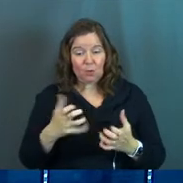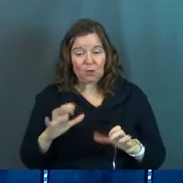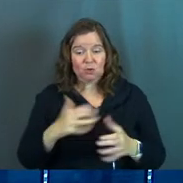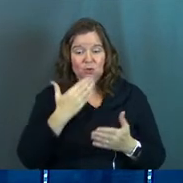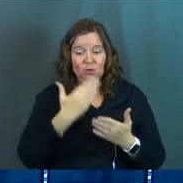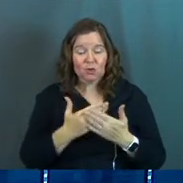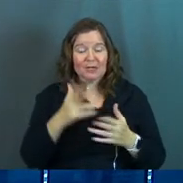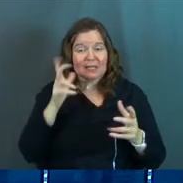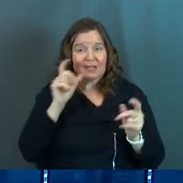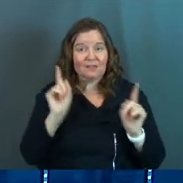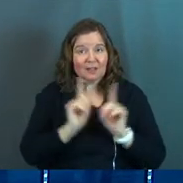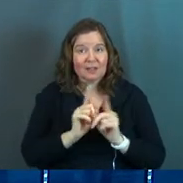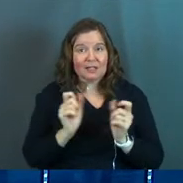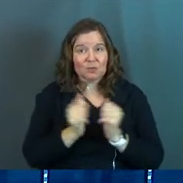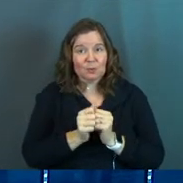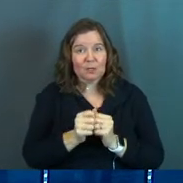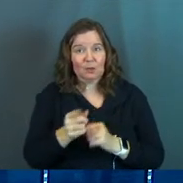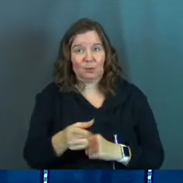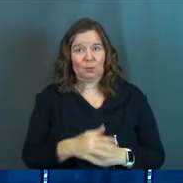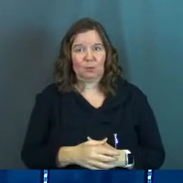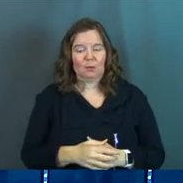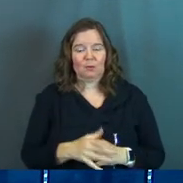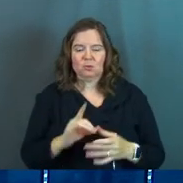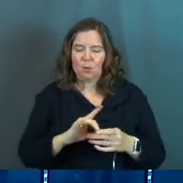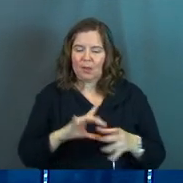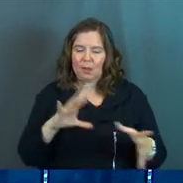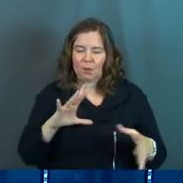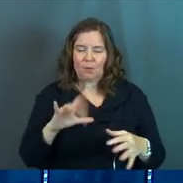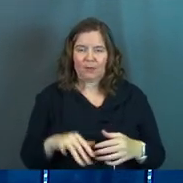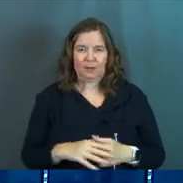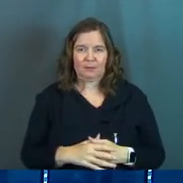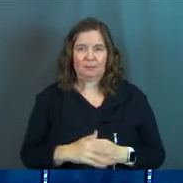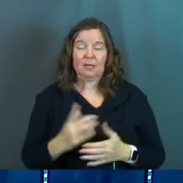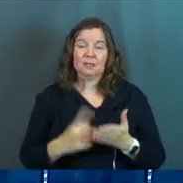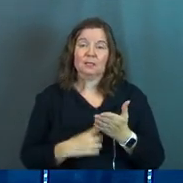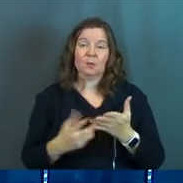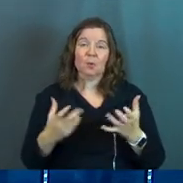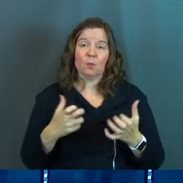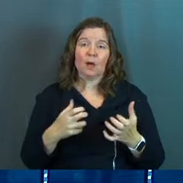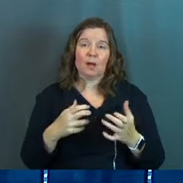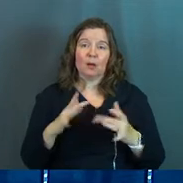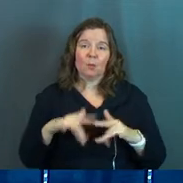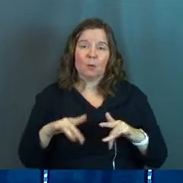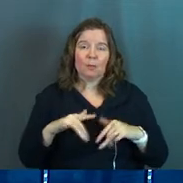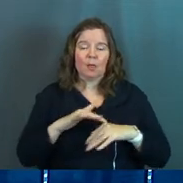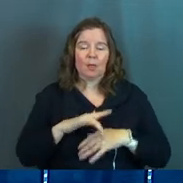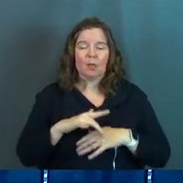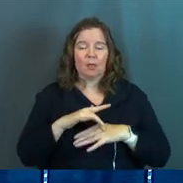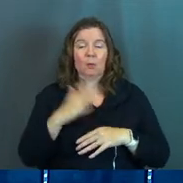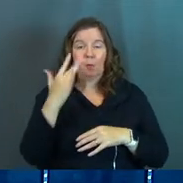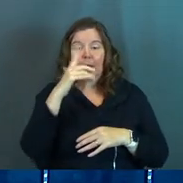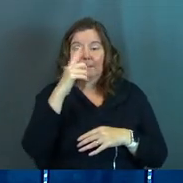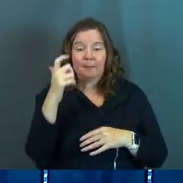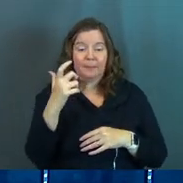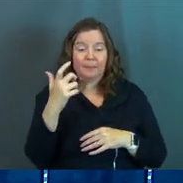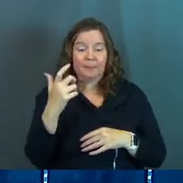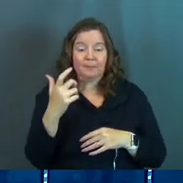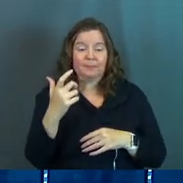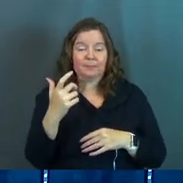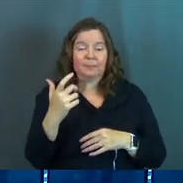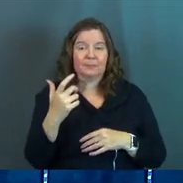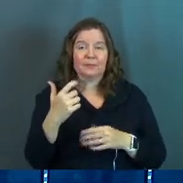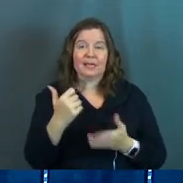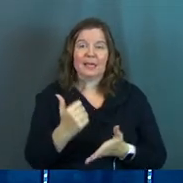want to do good, evil's right there with you. So let go of that. And sometimes we want to replay the tapes too